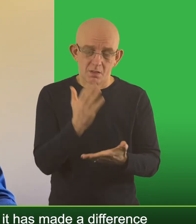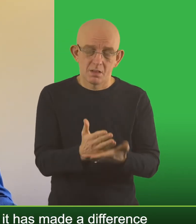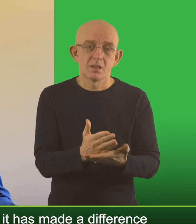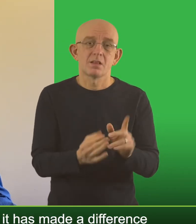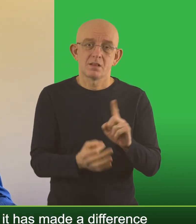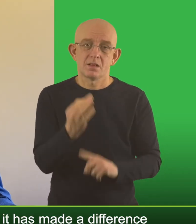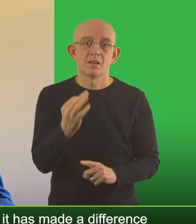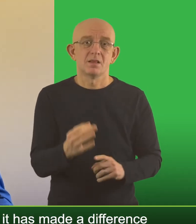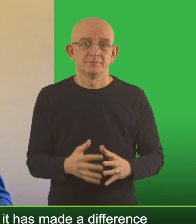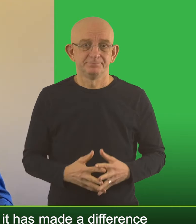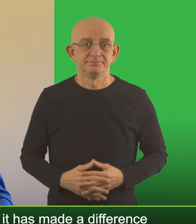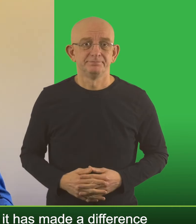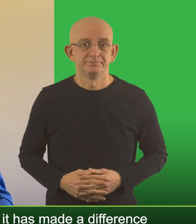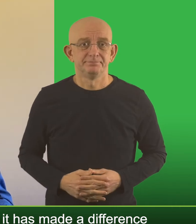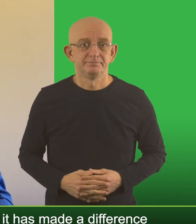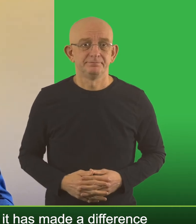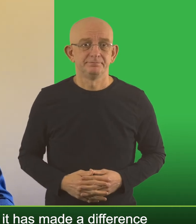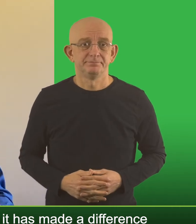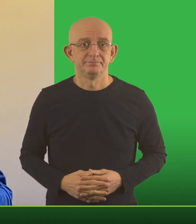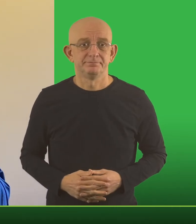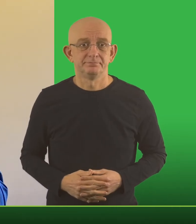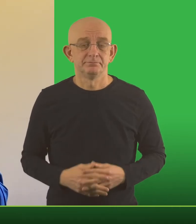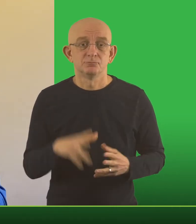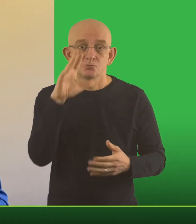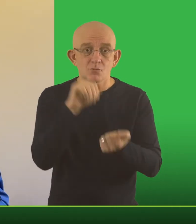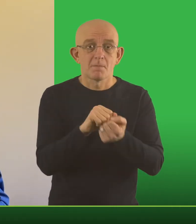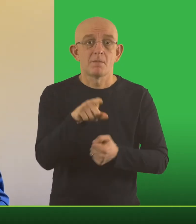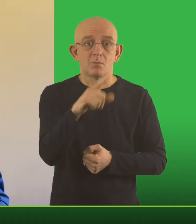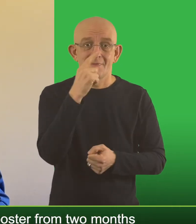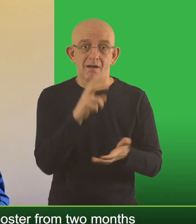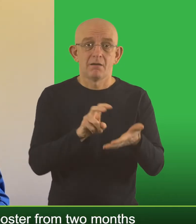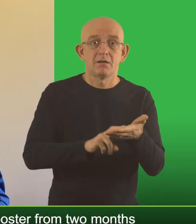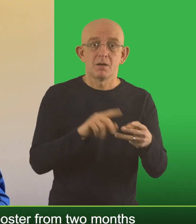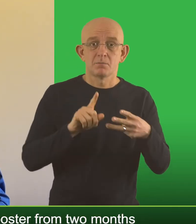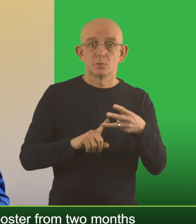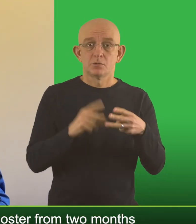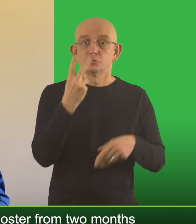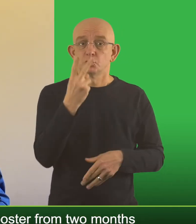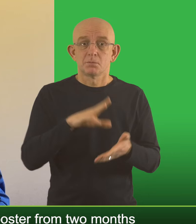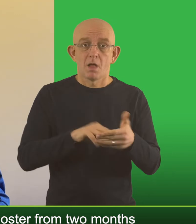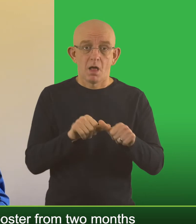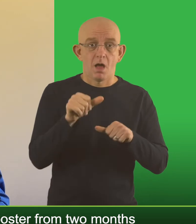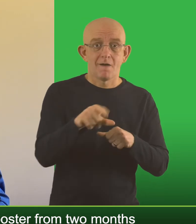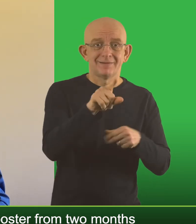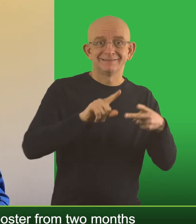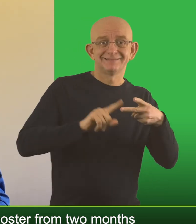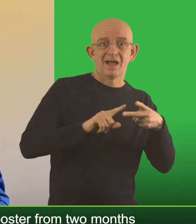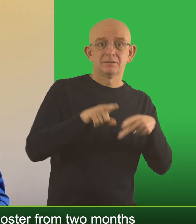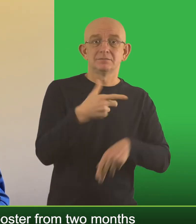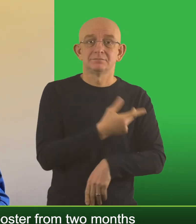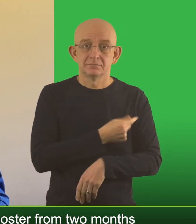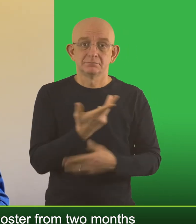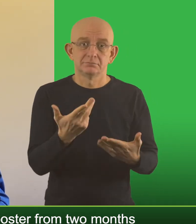vaccinated, because it has made a difference and it will make a difference. So but please remember, you can book a booster from 2 months after your